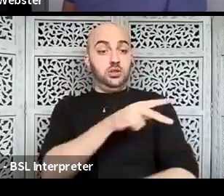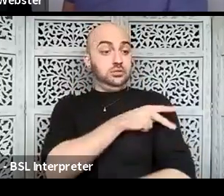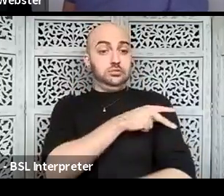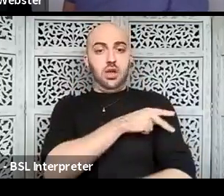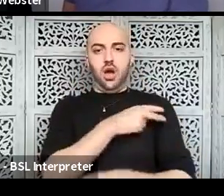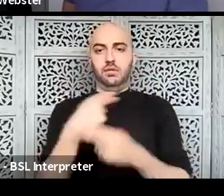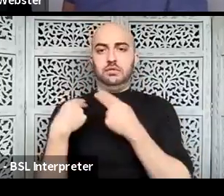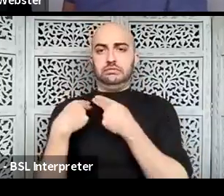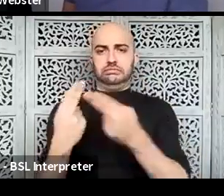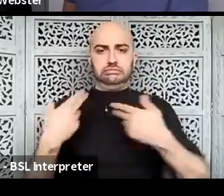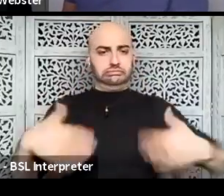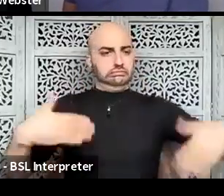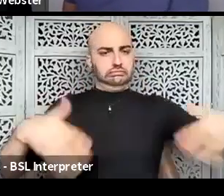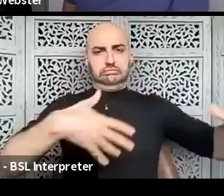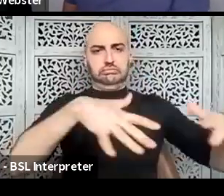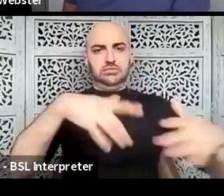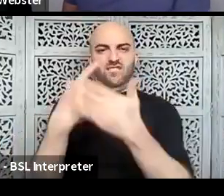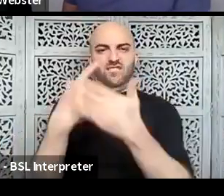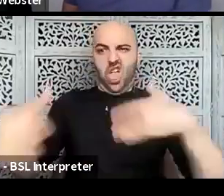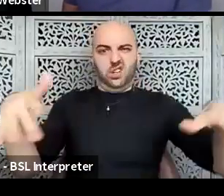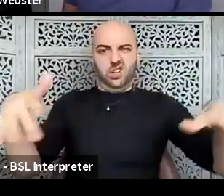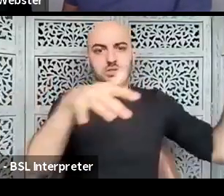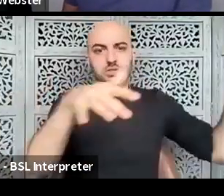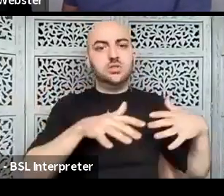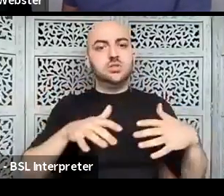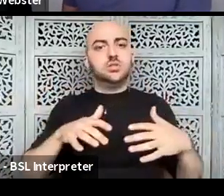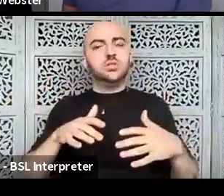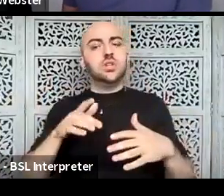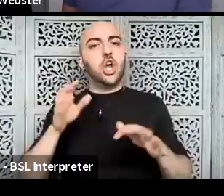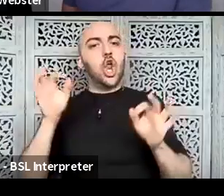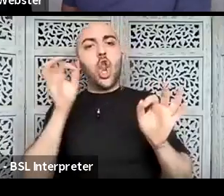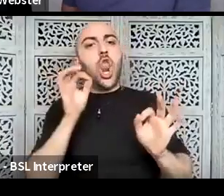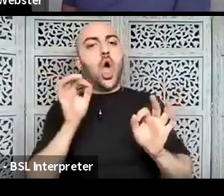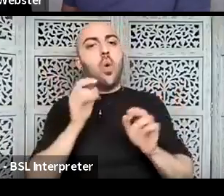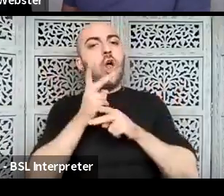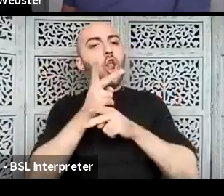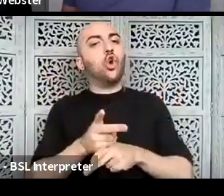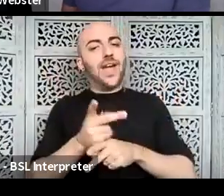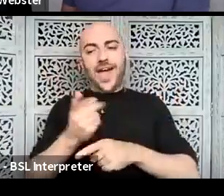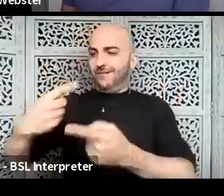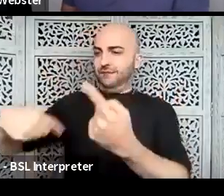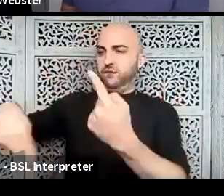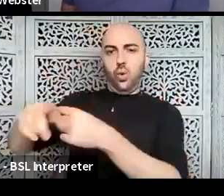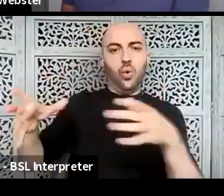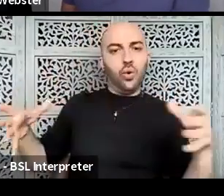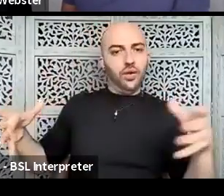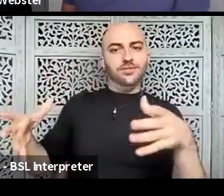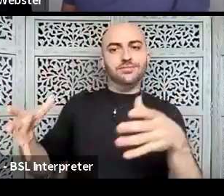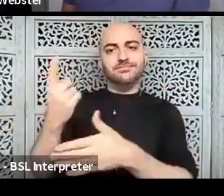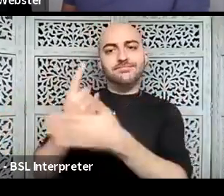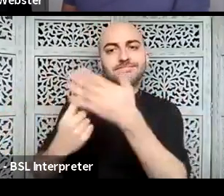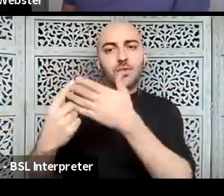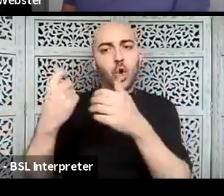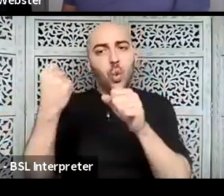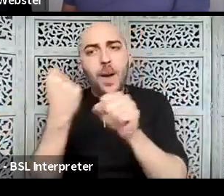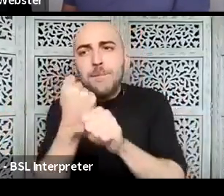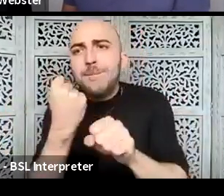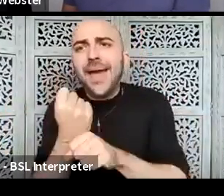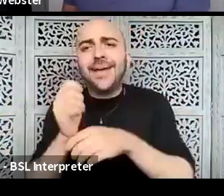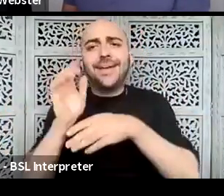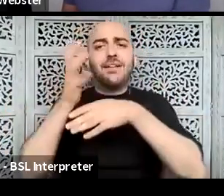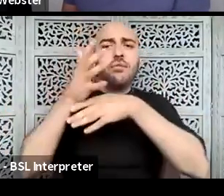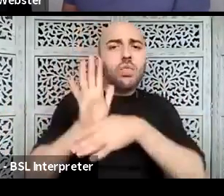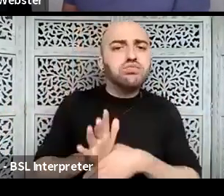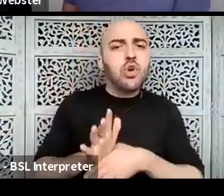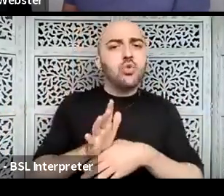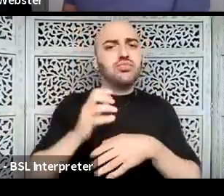as possible. And it means that there isn't anyone sort of looking out for the people like us who are making the programmes and doing